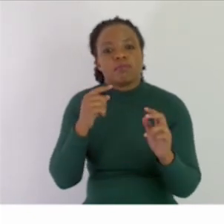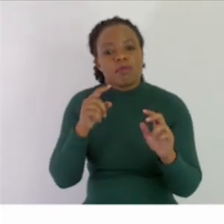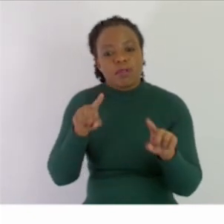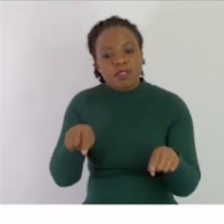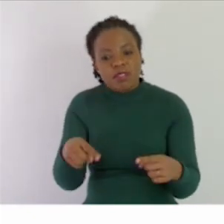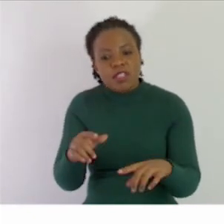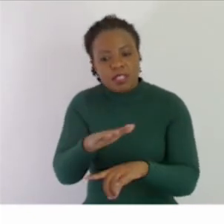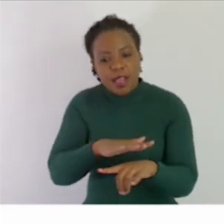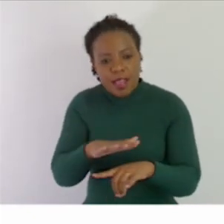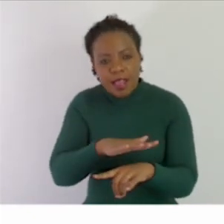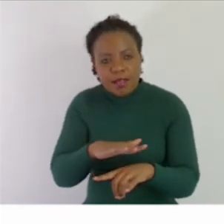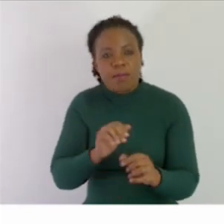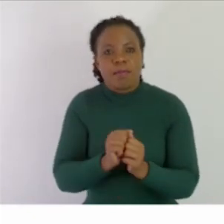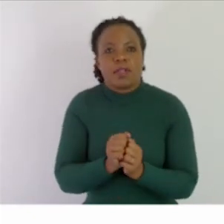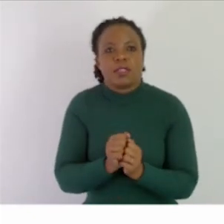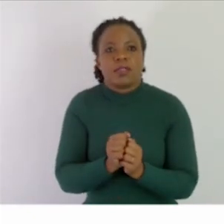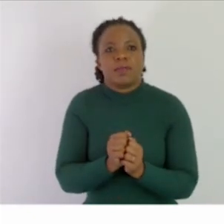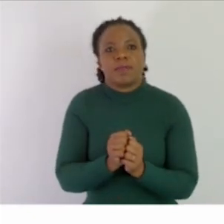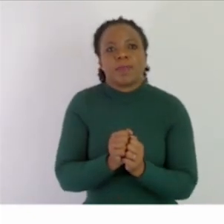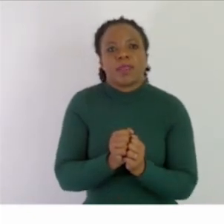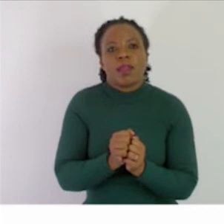Feminine nouns are words for women,